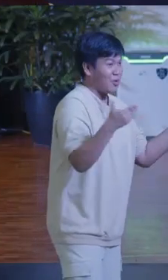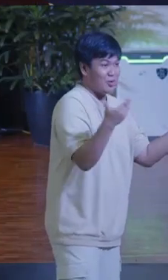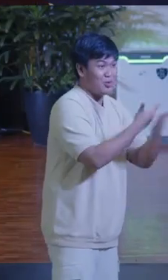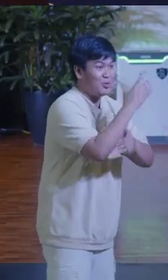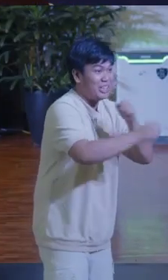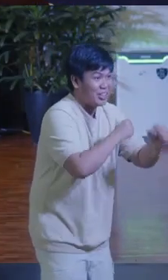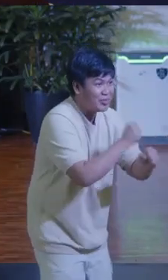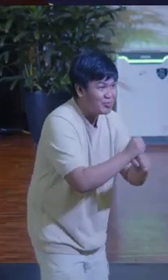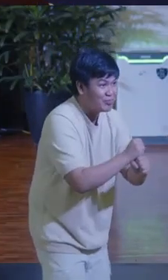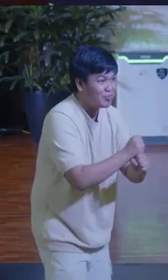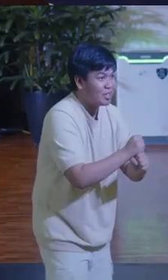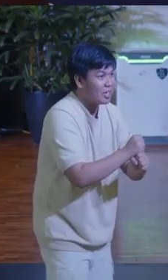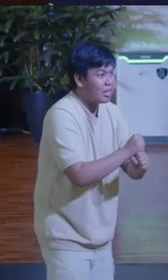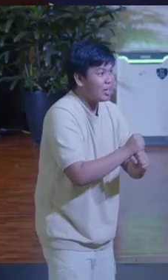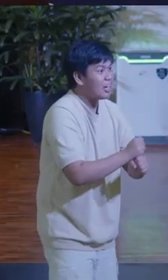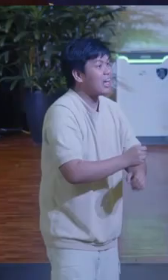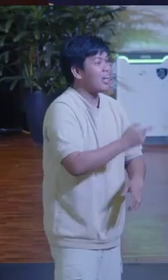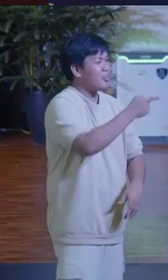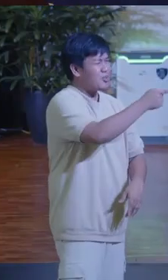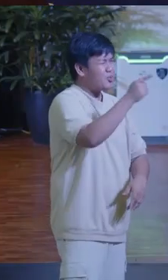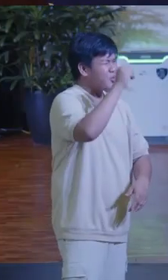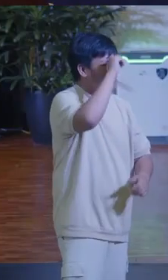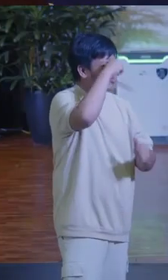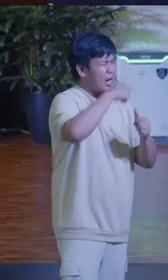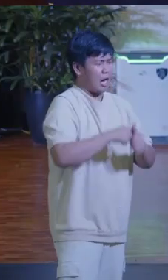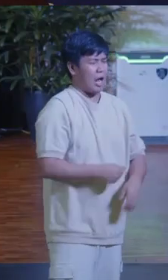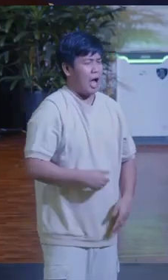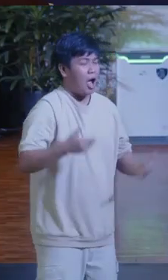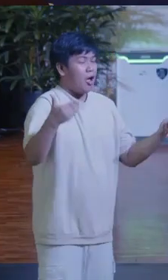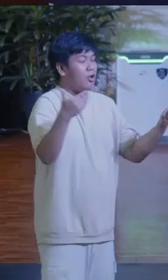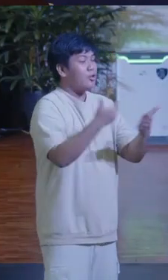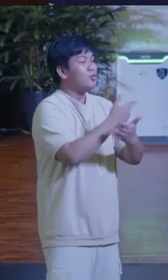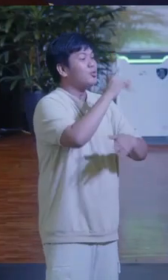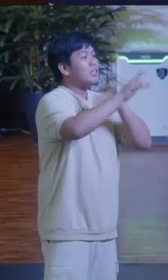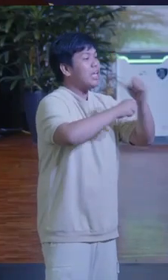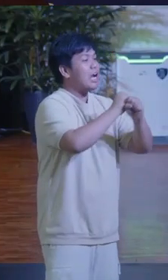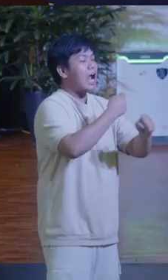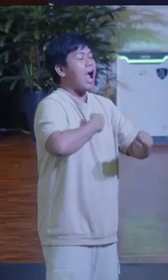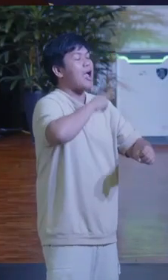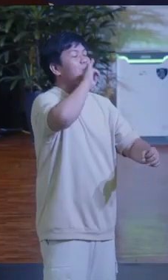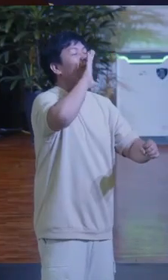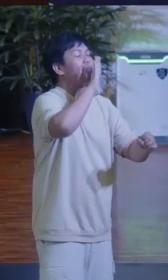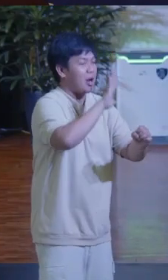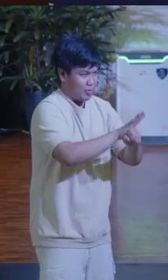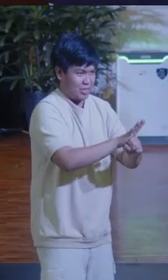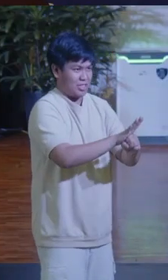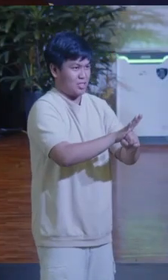January 1, New Year's resolution. Hindi na ako kakain ng marami.